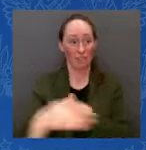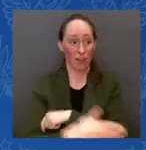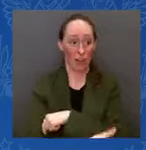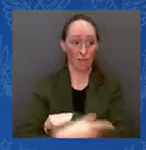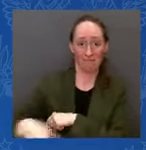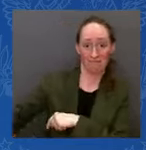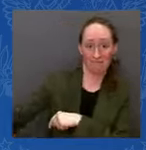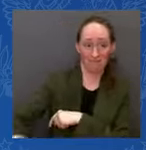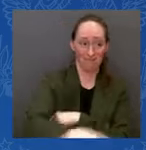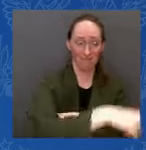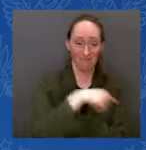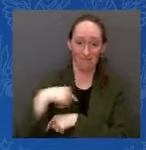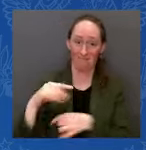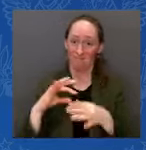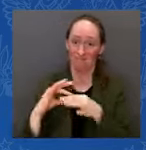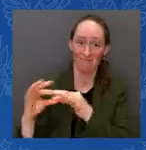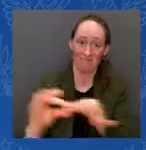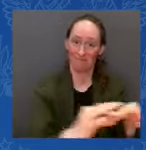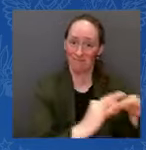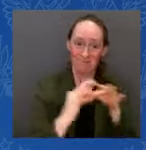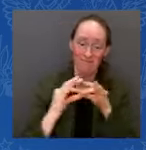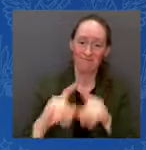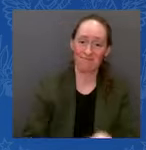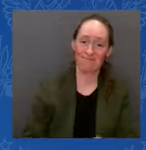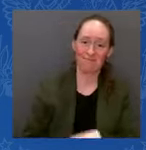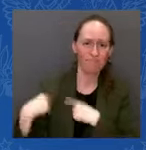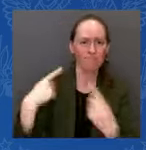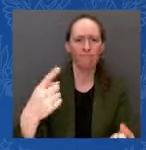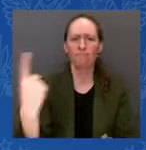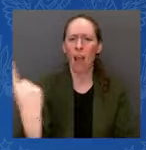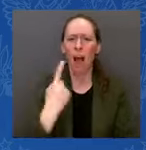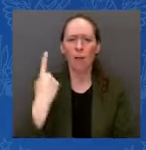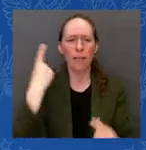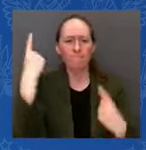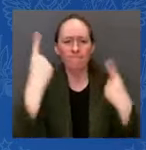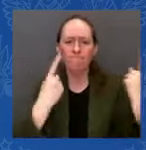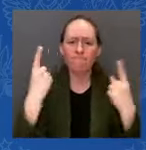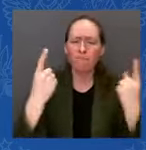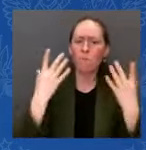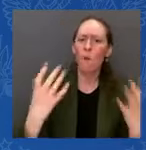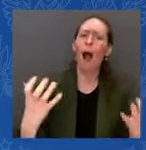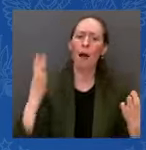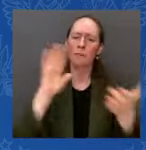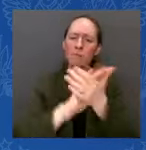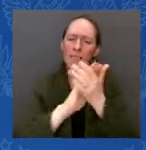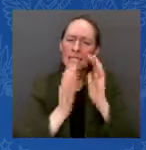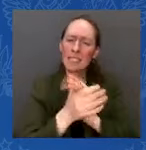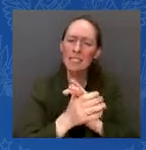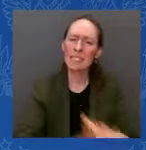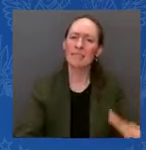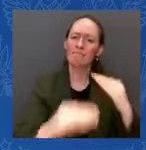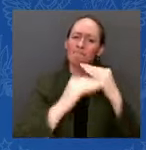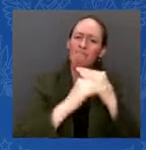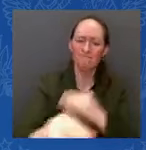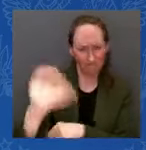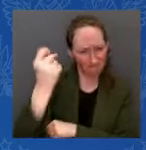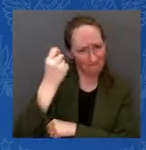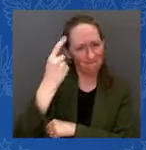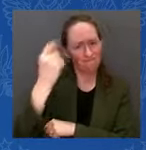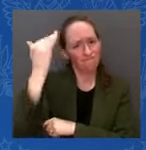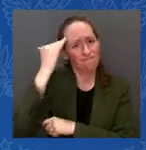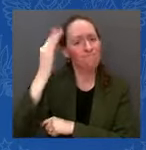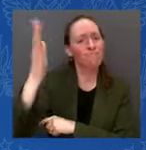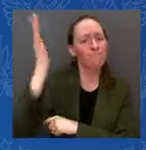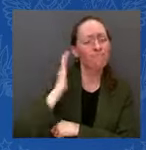peace and sacrifice in the name of freedom. We honour their memory today. We